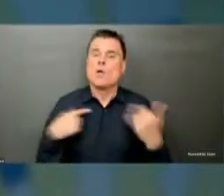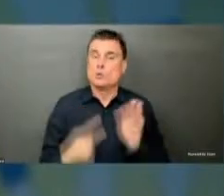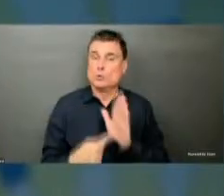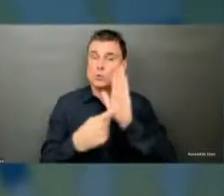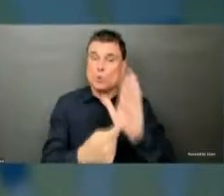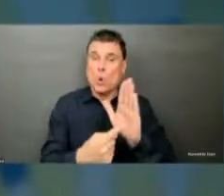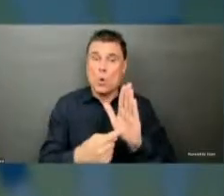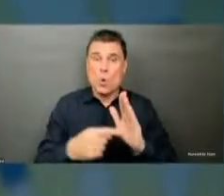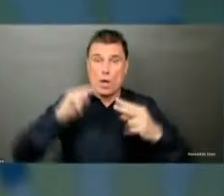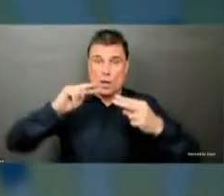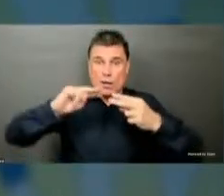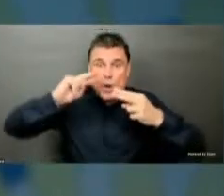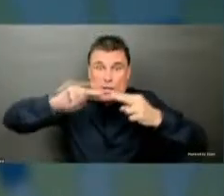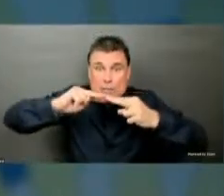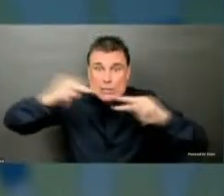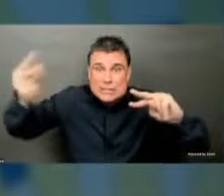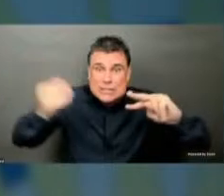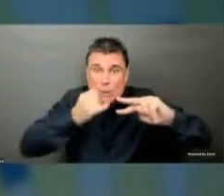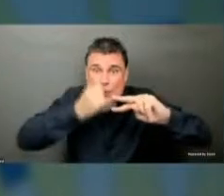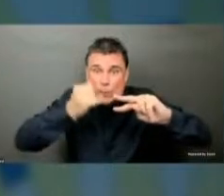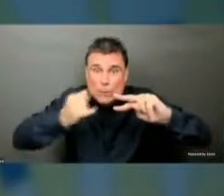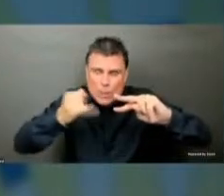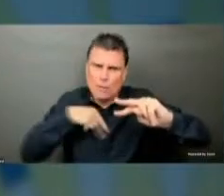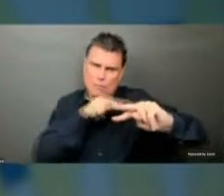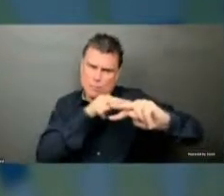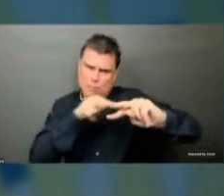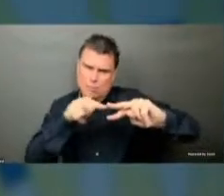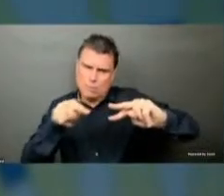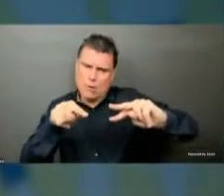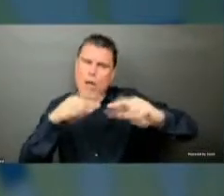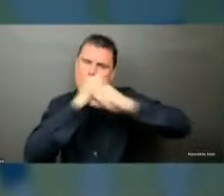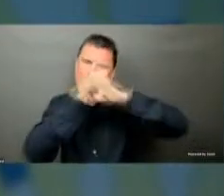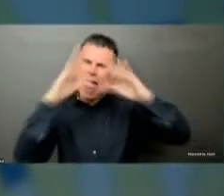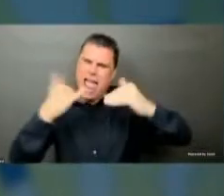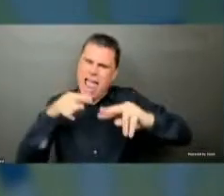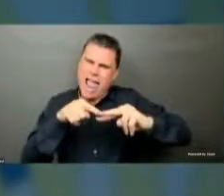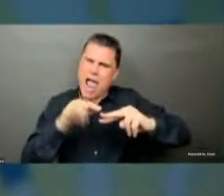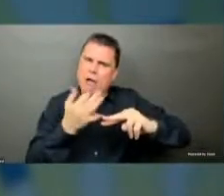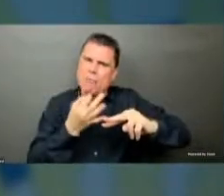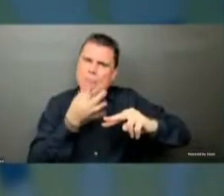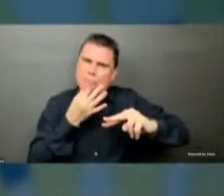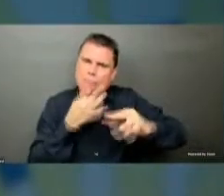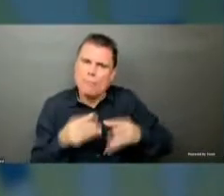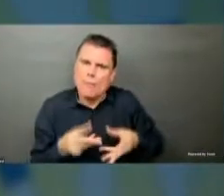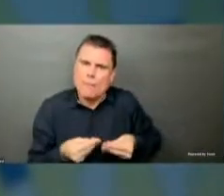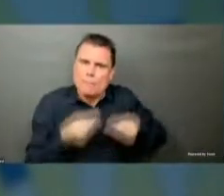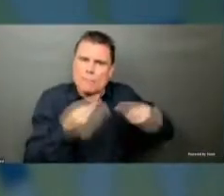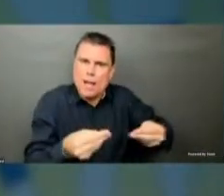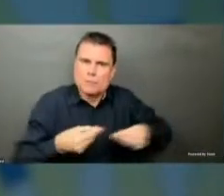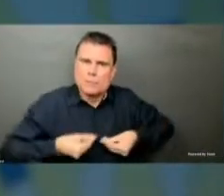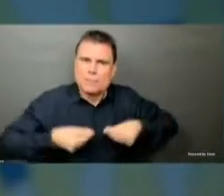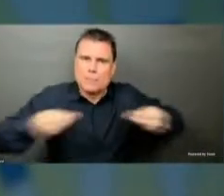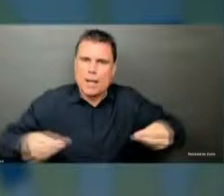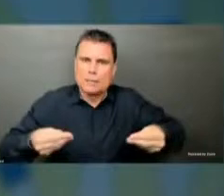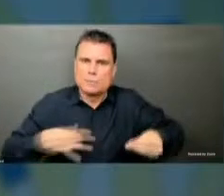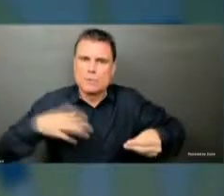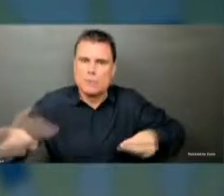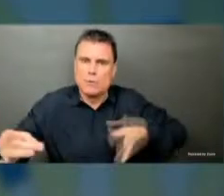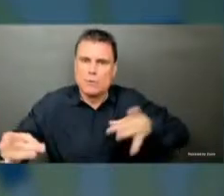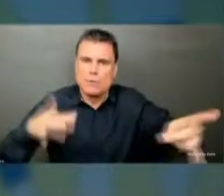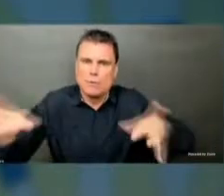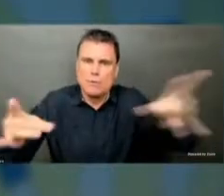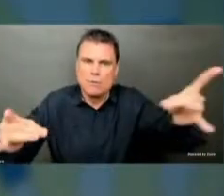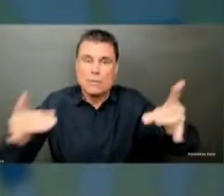transmission and transmission patterns. So what this shows is a phylogenetic tree. It's kind of like an